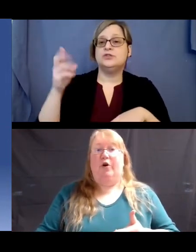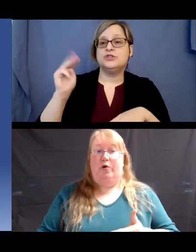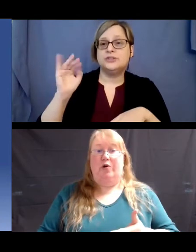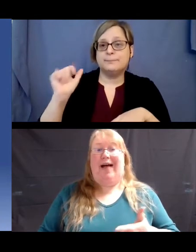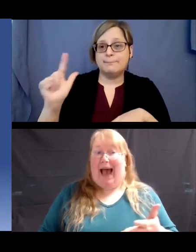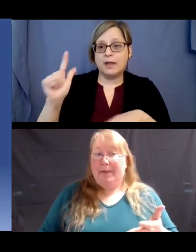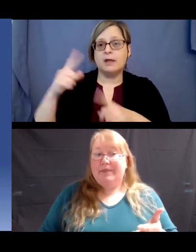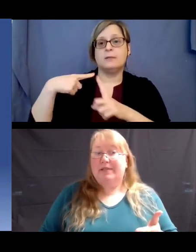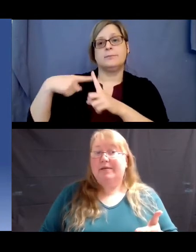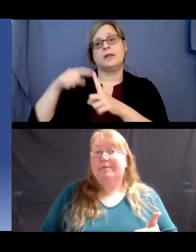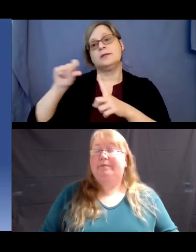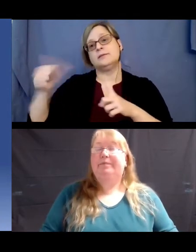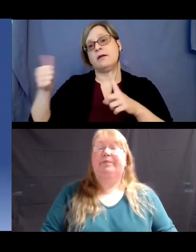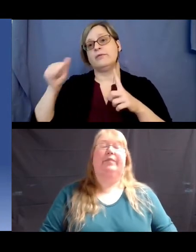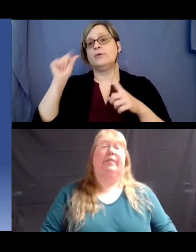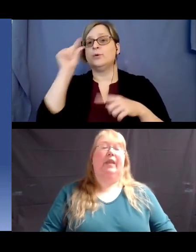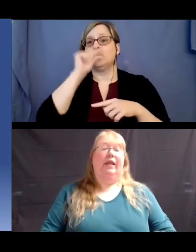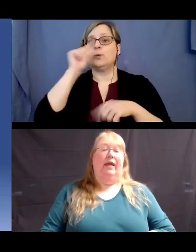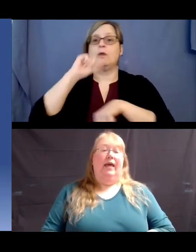other Google apps.